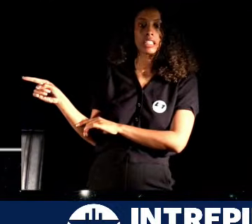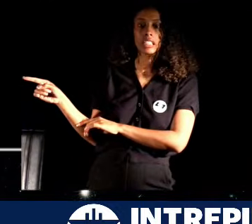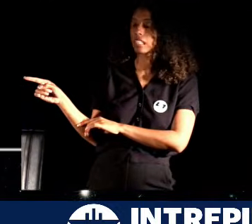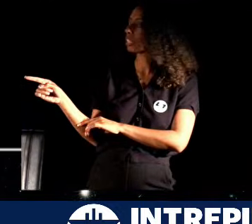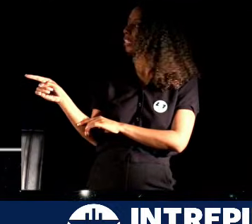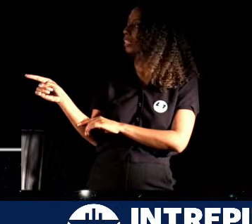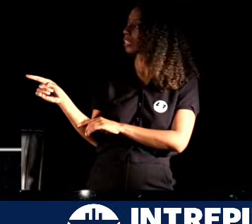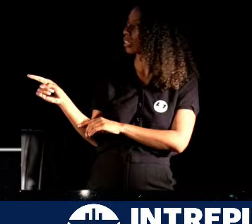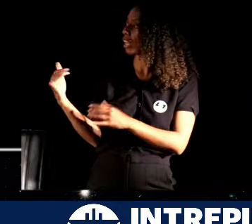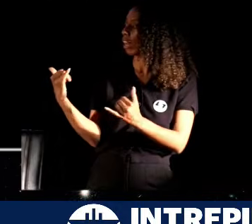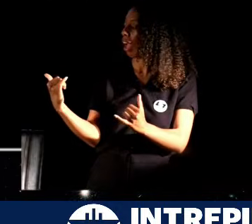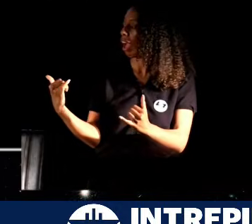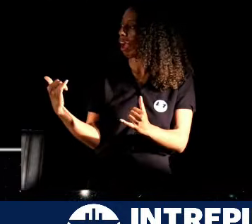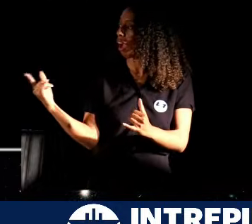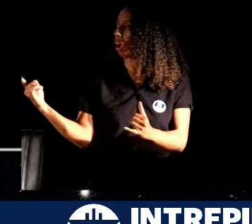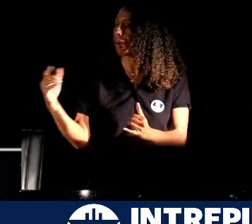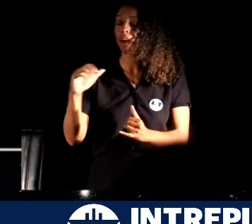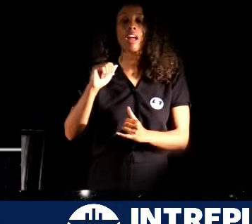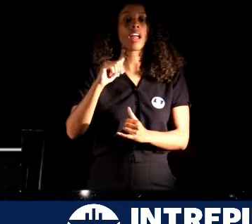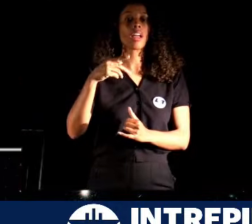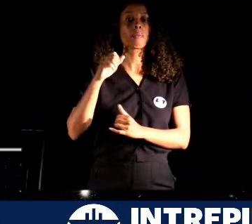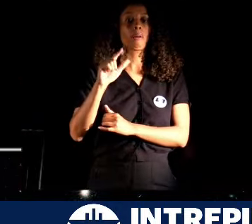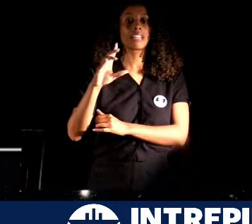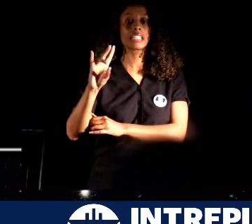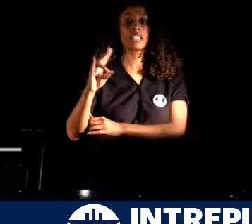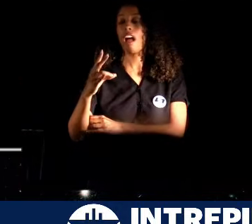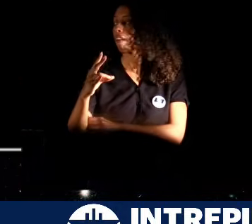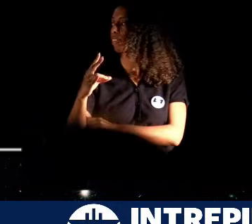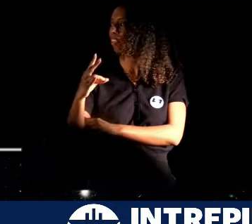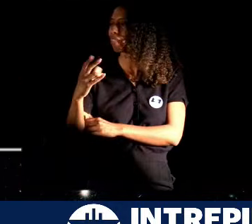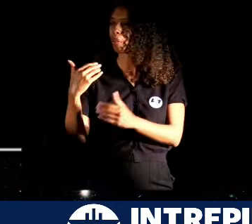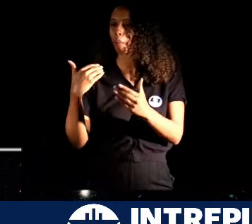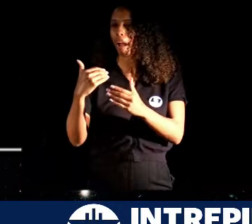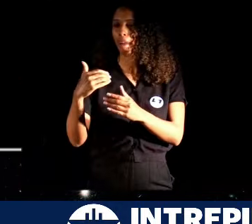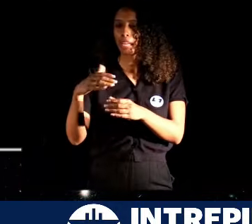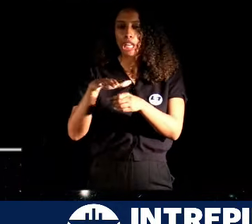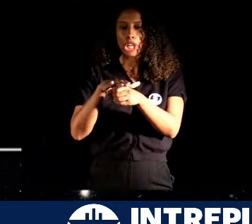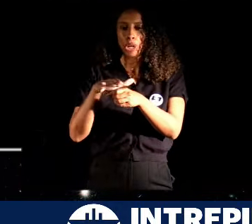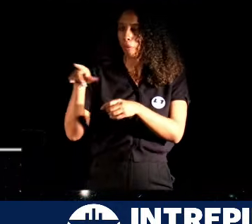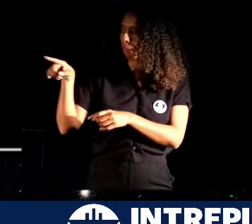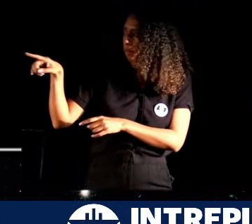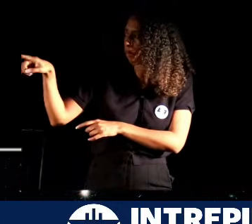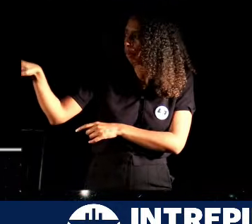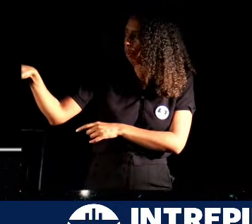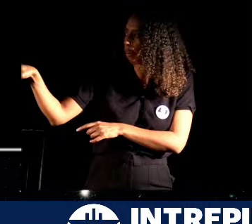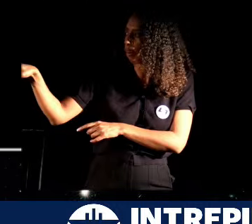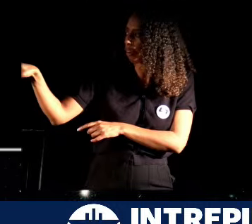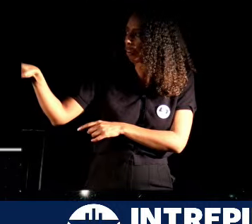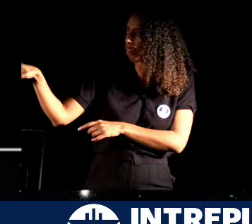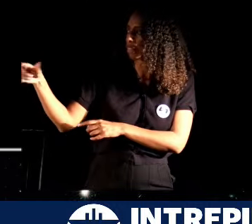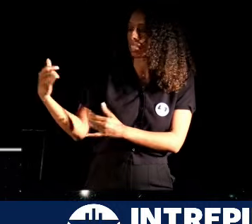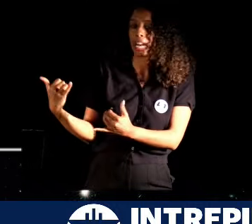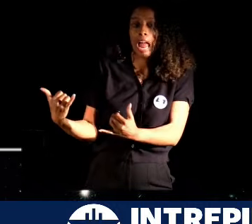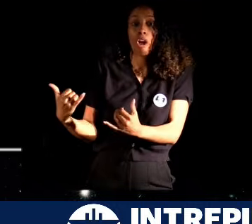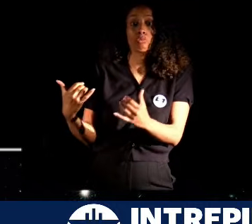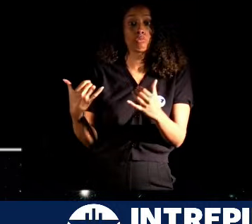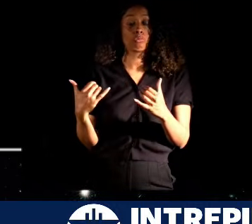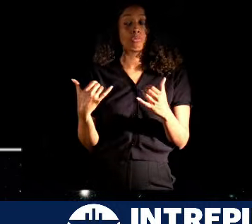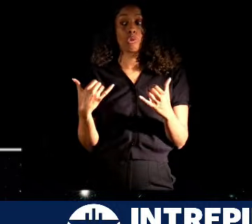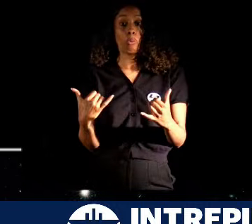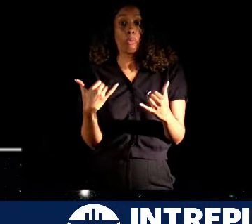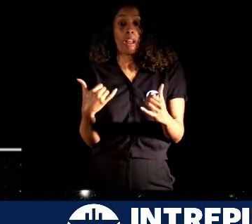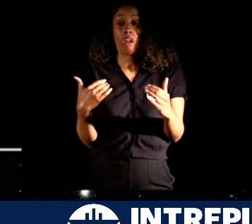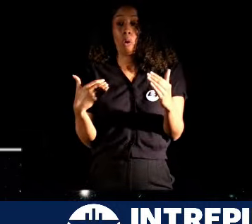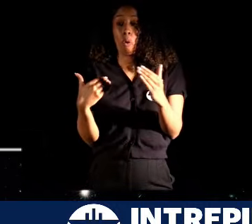And right here, as of April 7th, it was about here. Right now, today, it's almost at